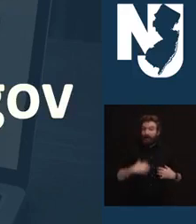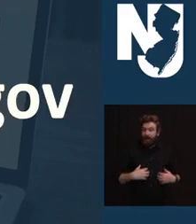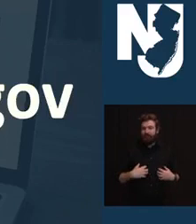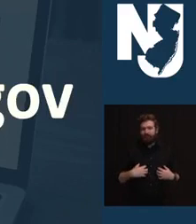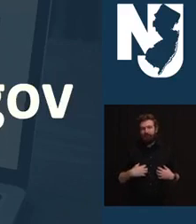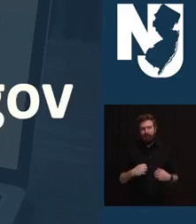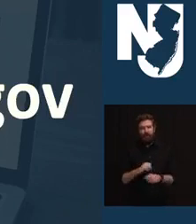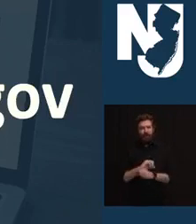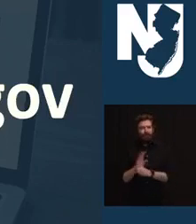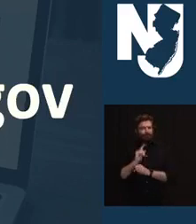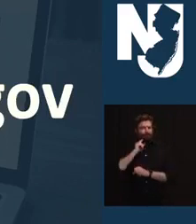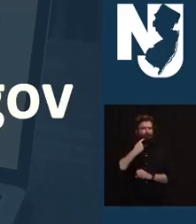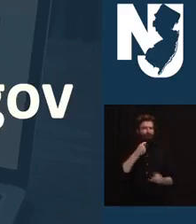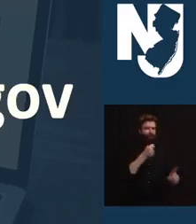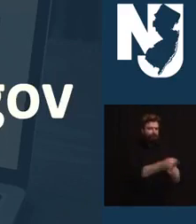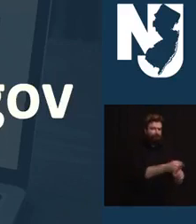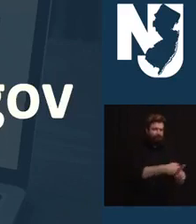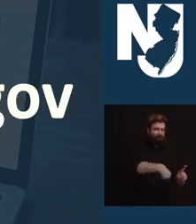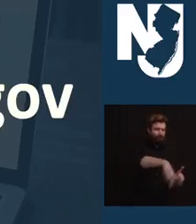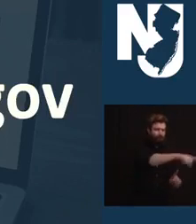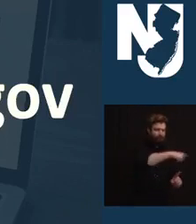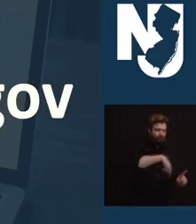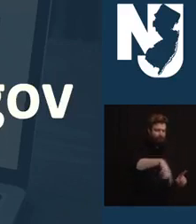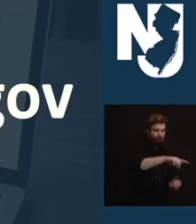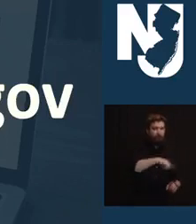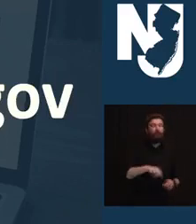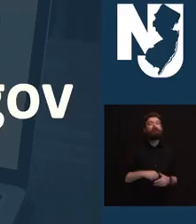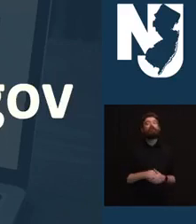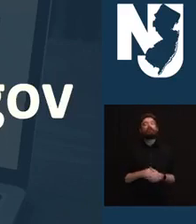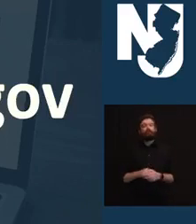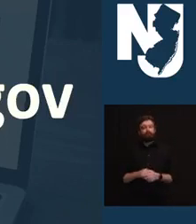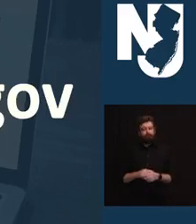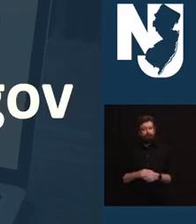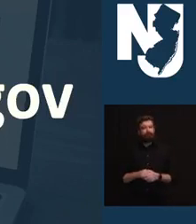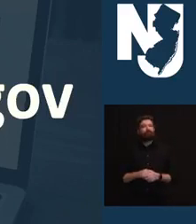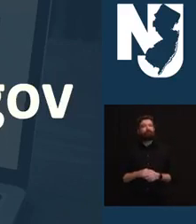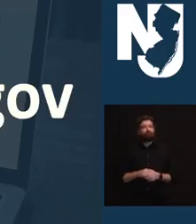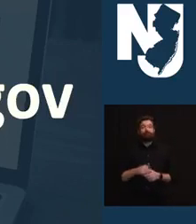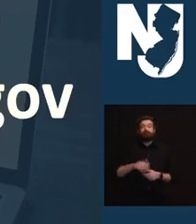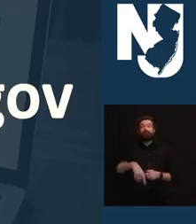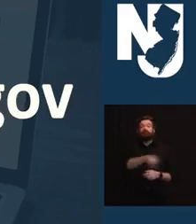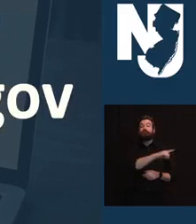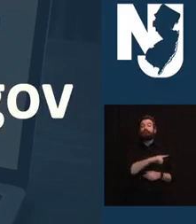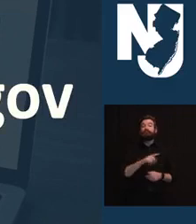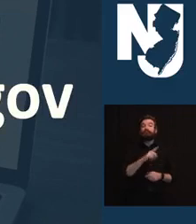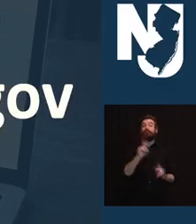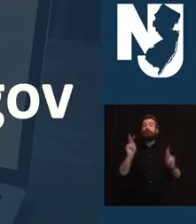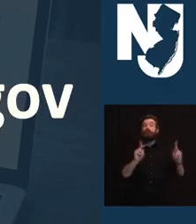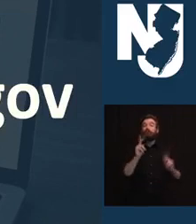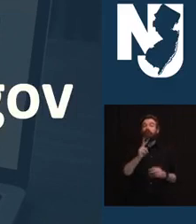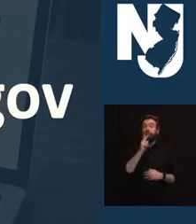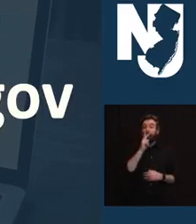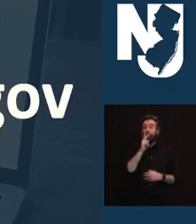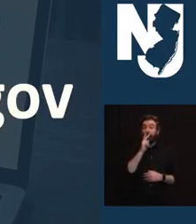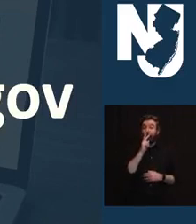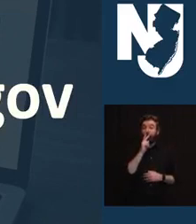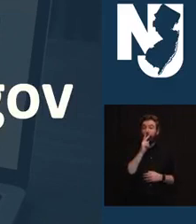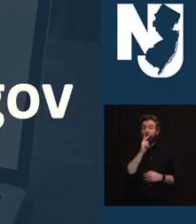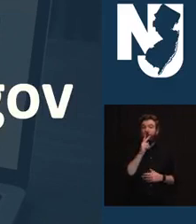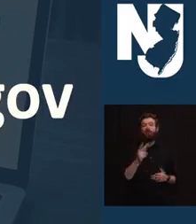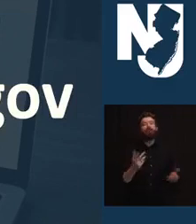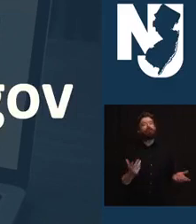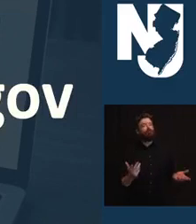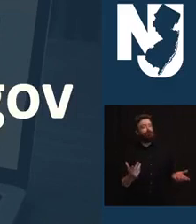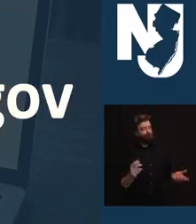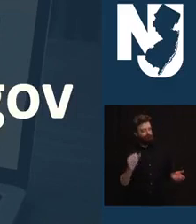simple fact, whether we like it or not, that smoking, like other chronic and medical conditions, puts someone at a higher risk